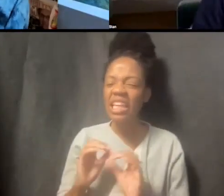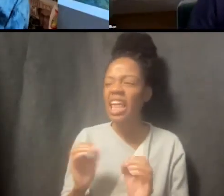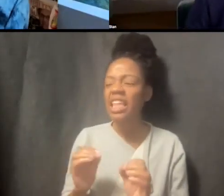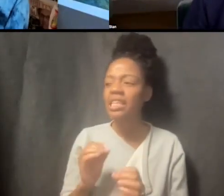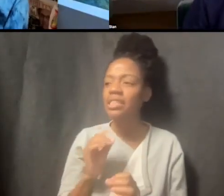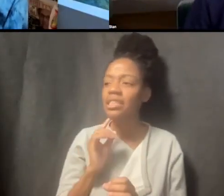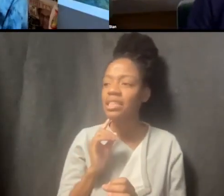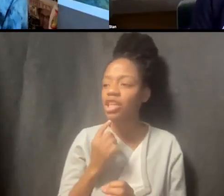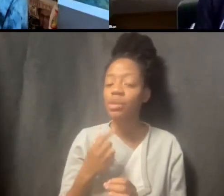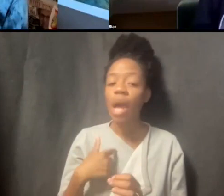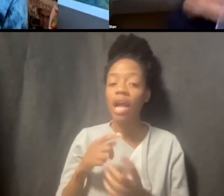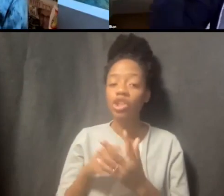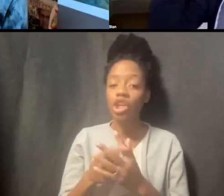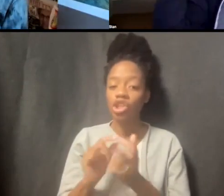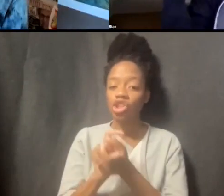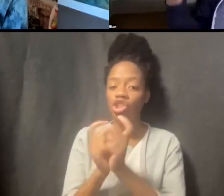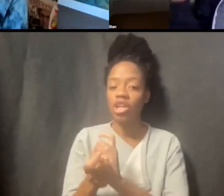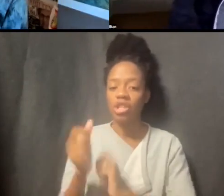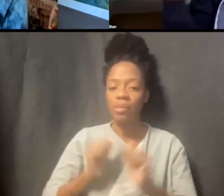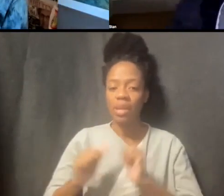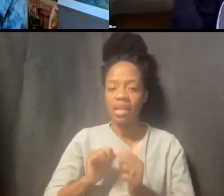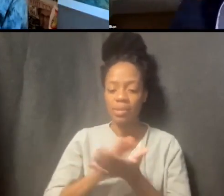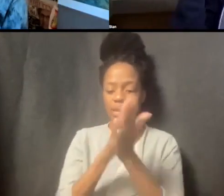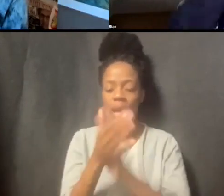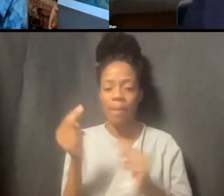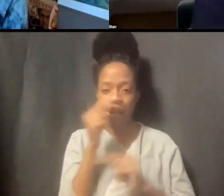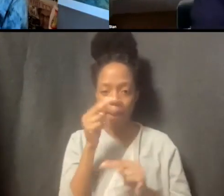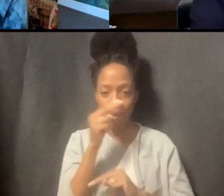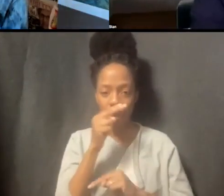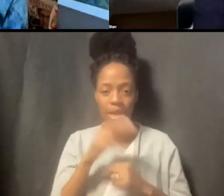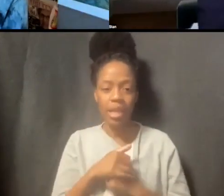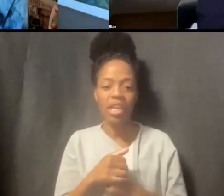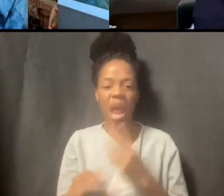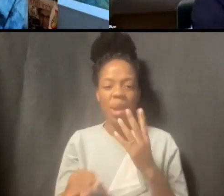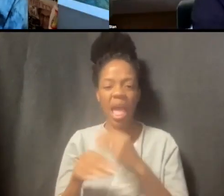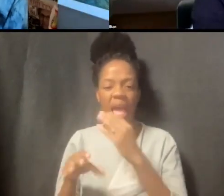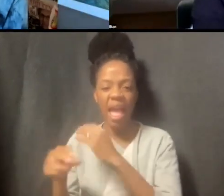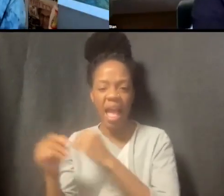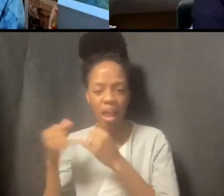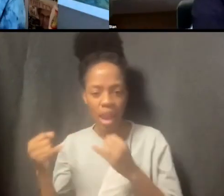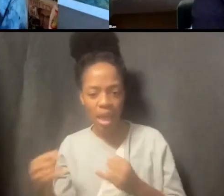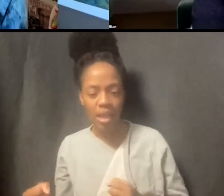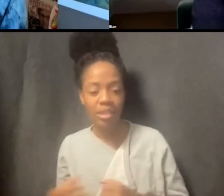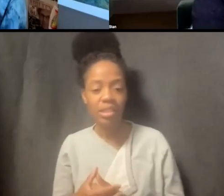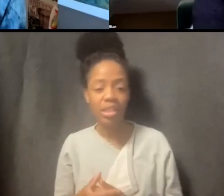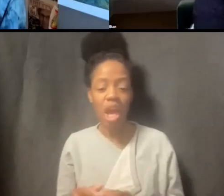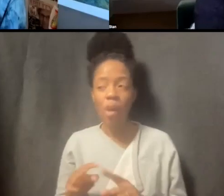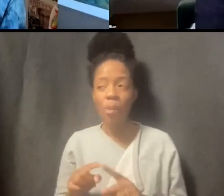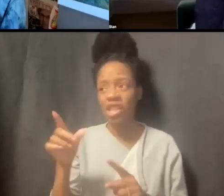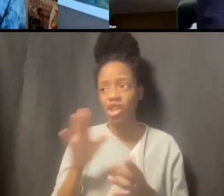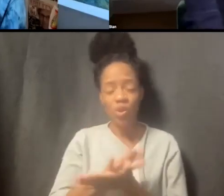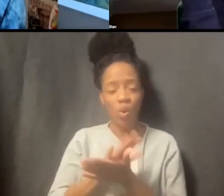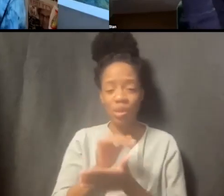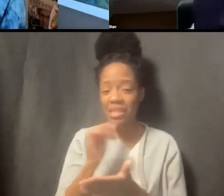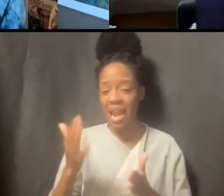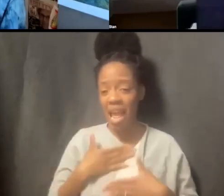into comedy, and I would dress up as different characters and be funny and add little lines. And they were not happy about that until I